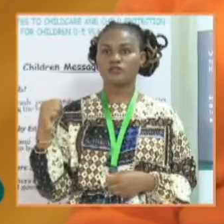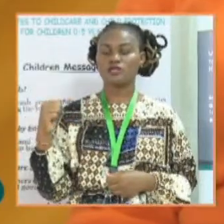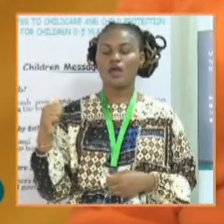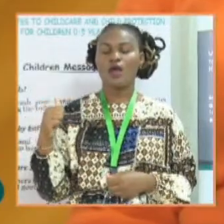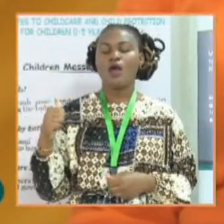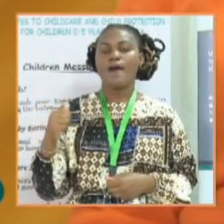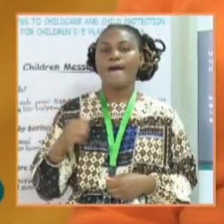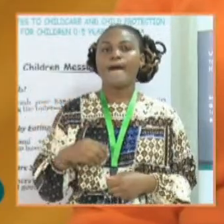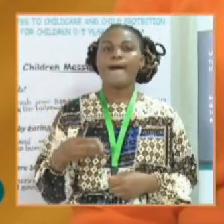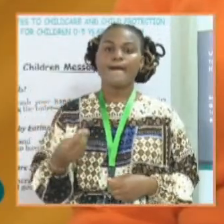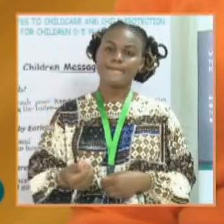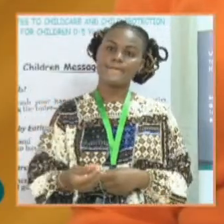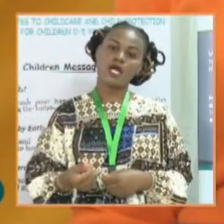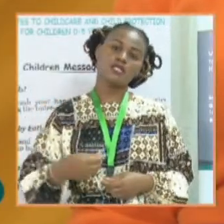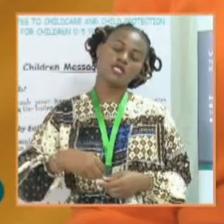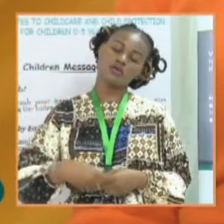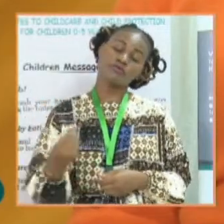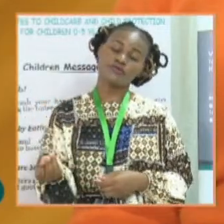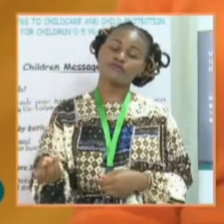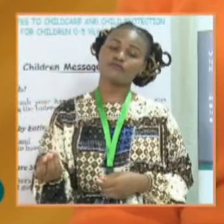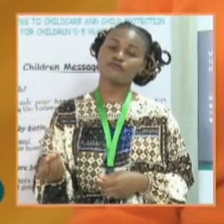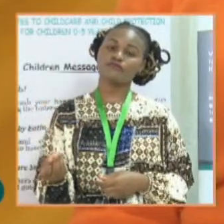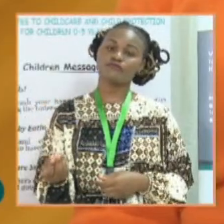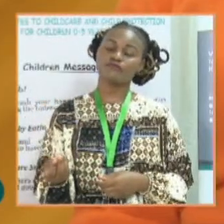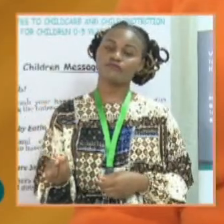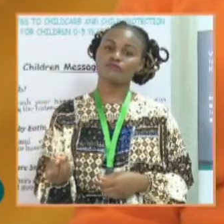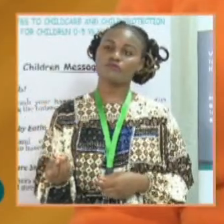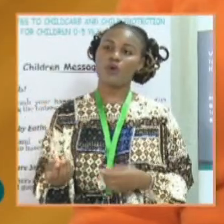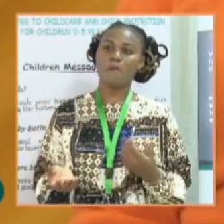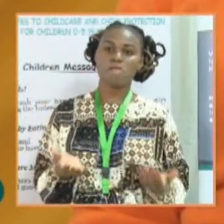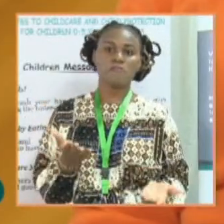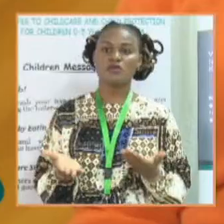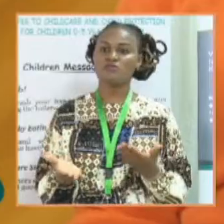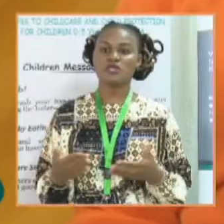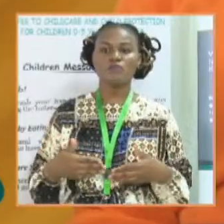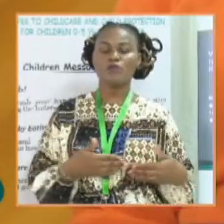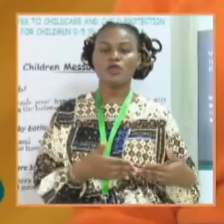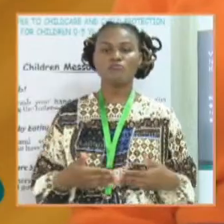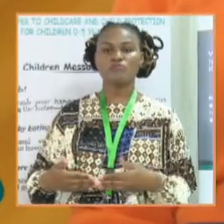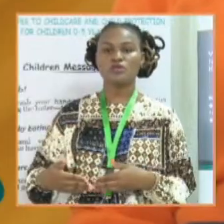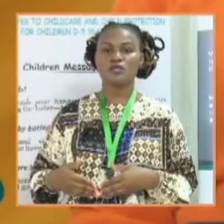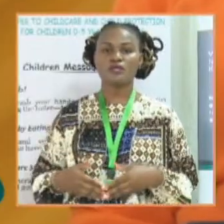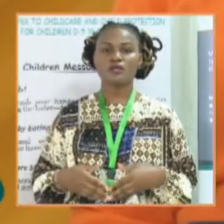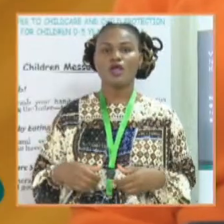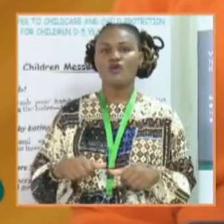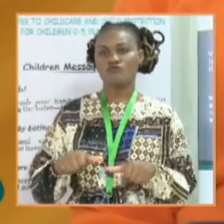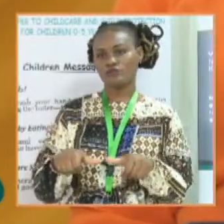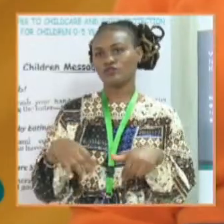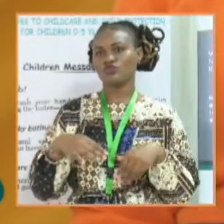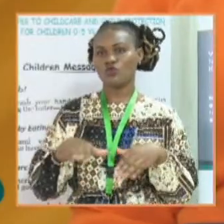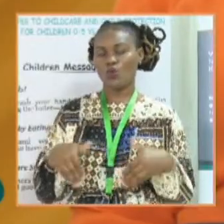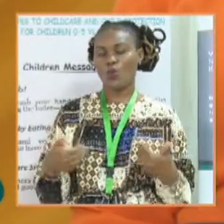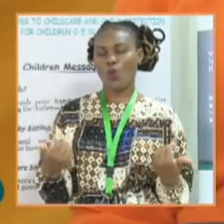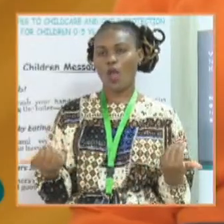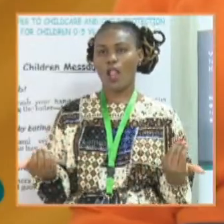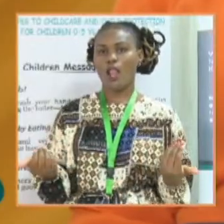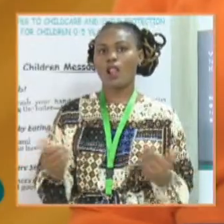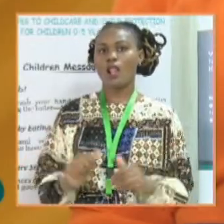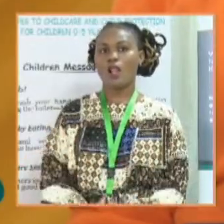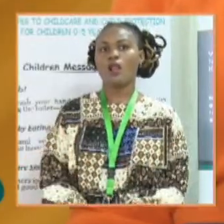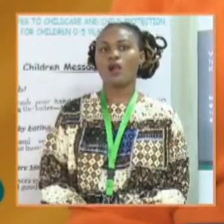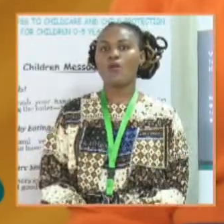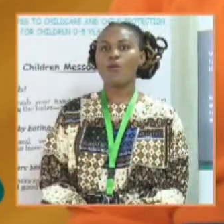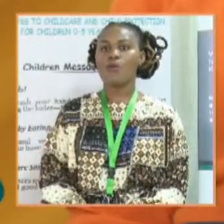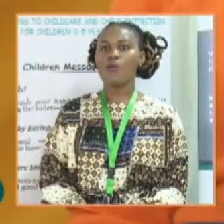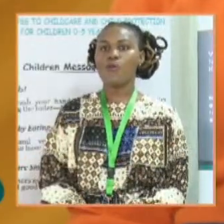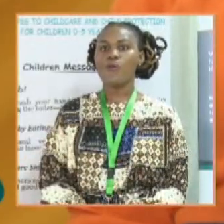counties had child welfare, budget lines speaking to child welfare. Those